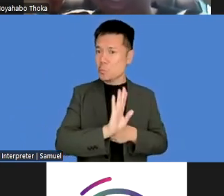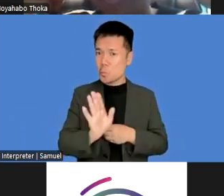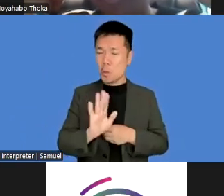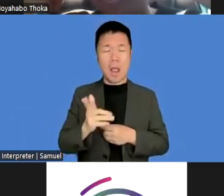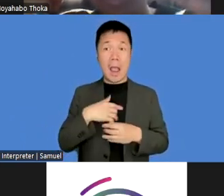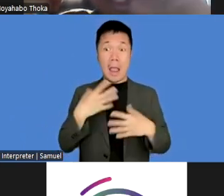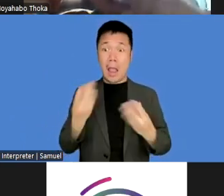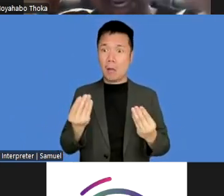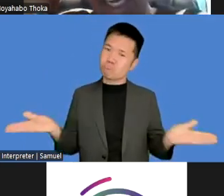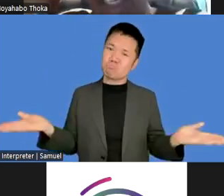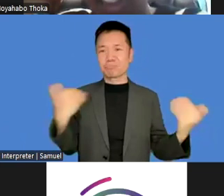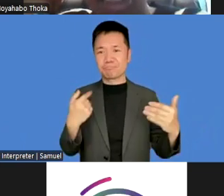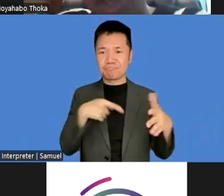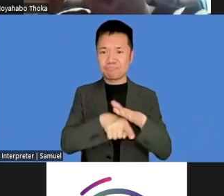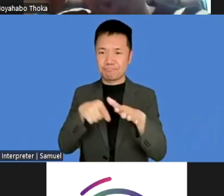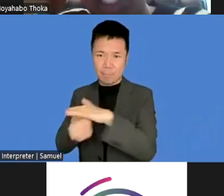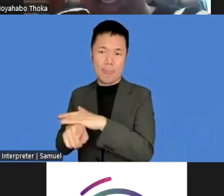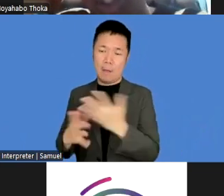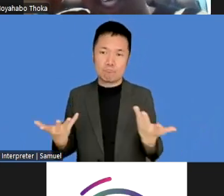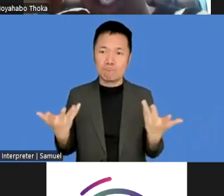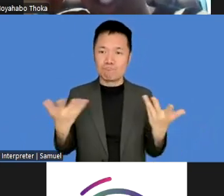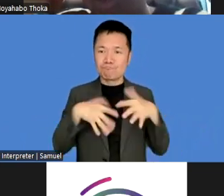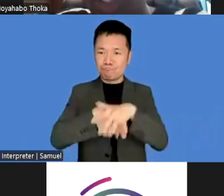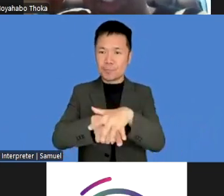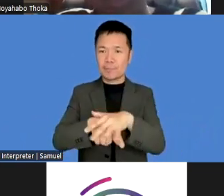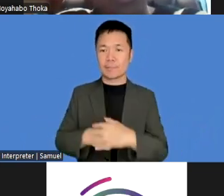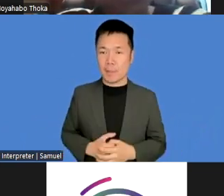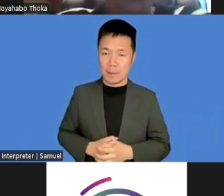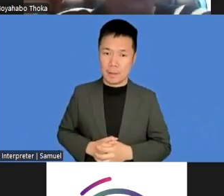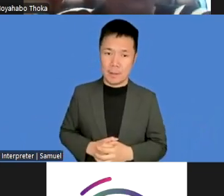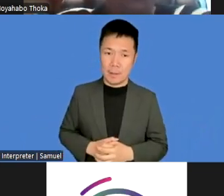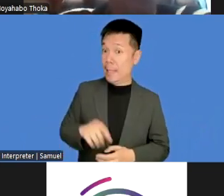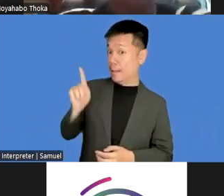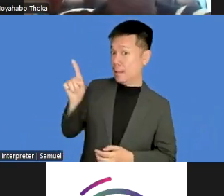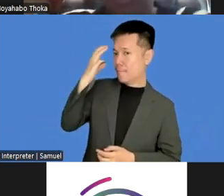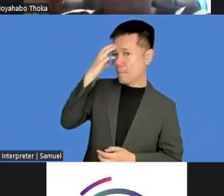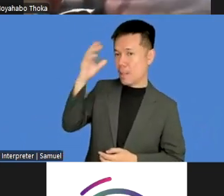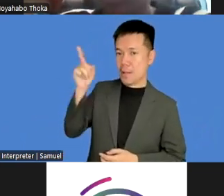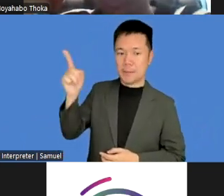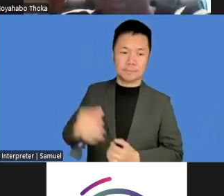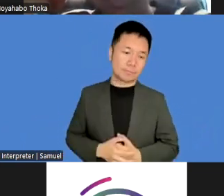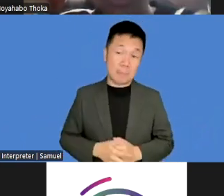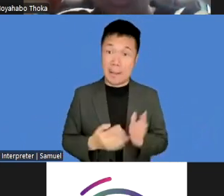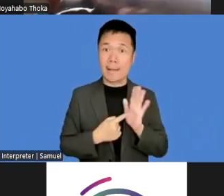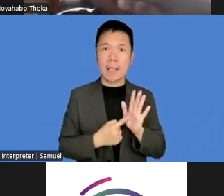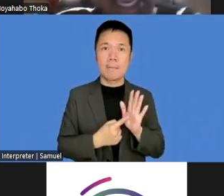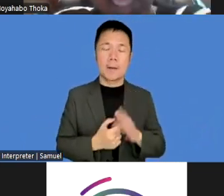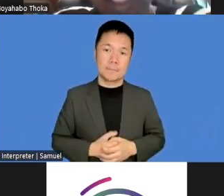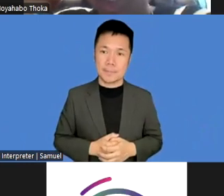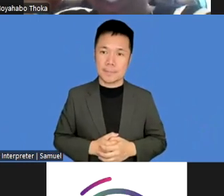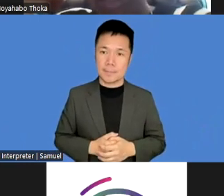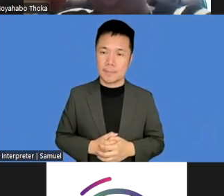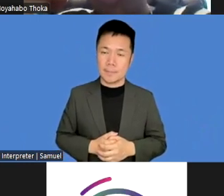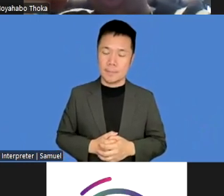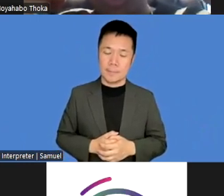directions, right? The directions requested educators and officials. This is just one of the examples. So the directions requested